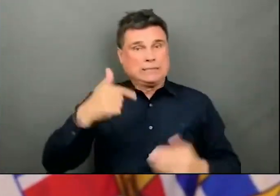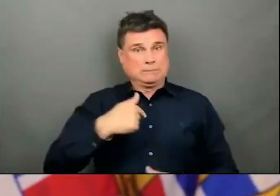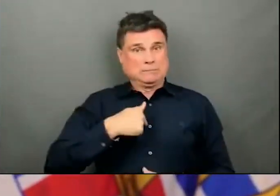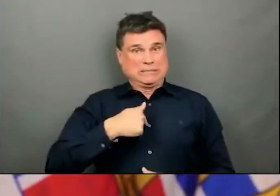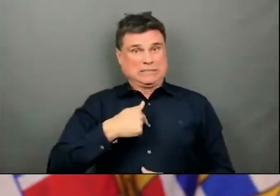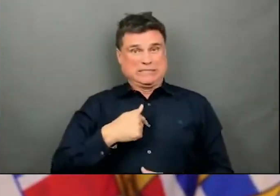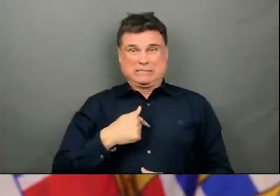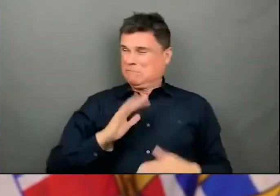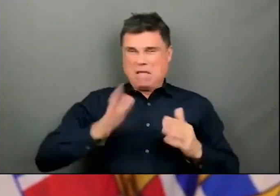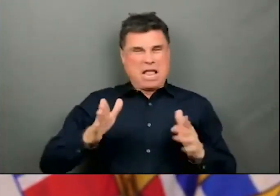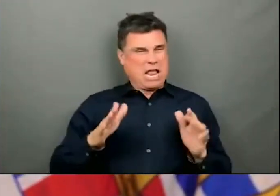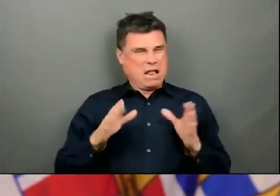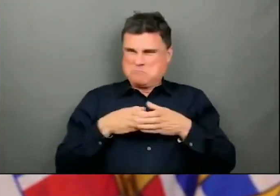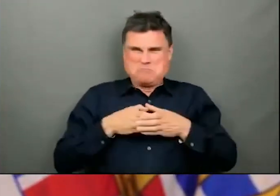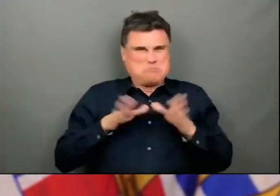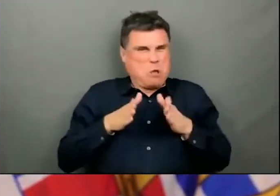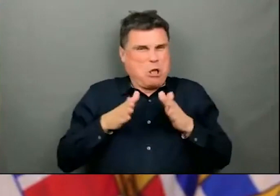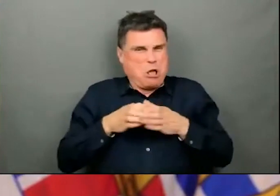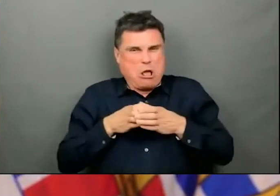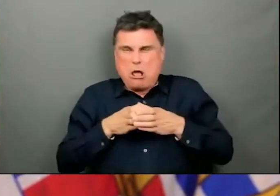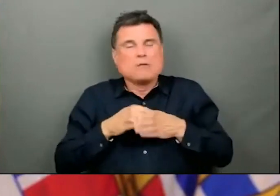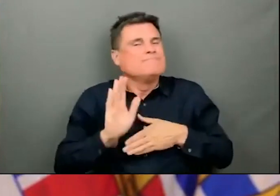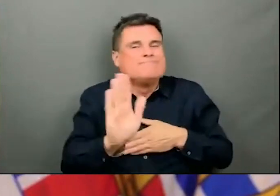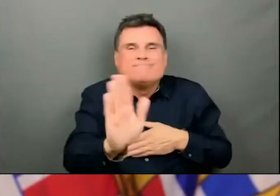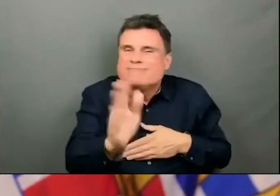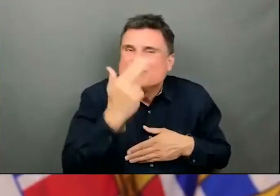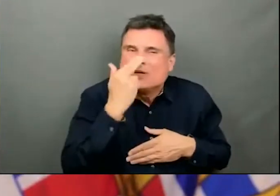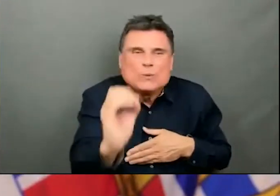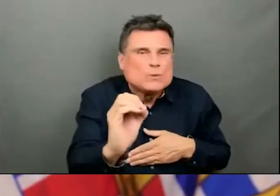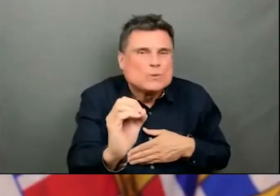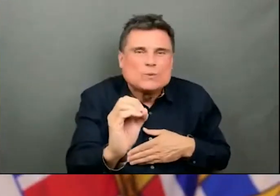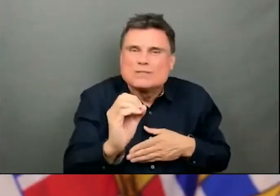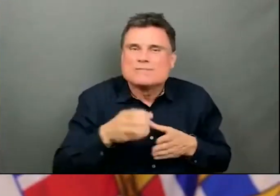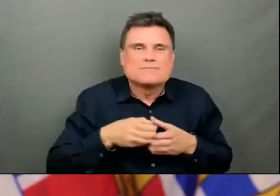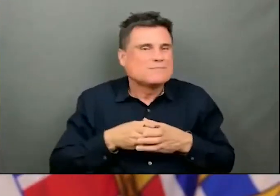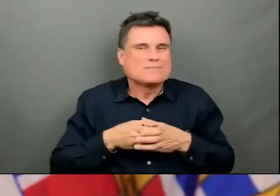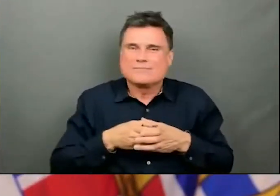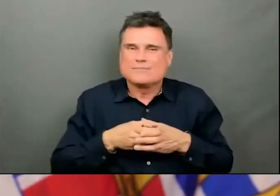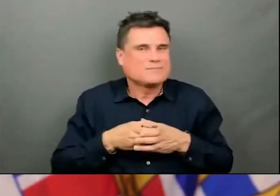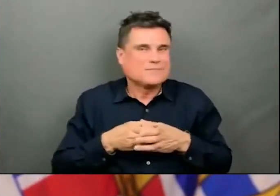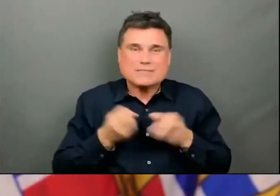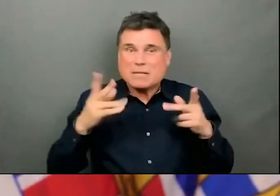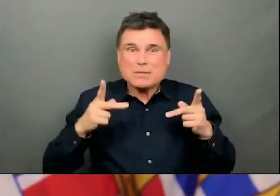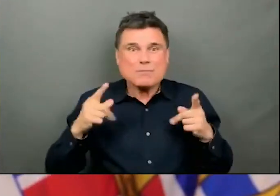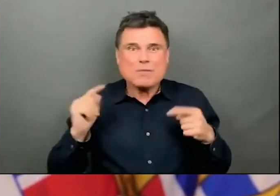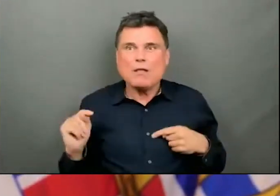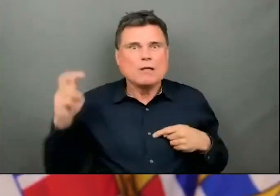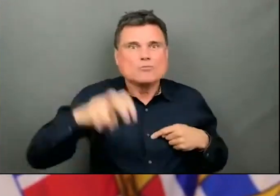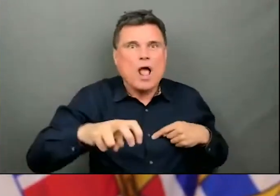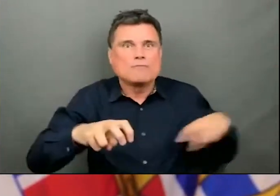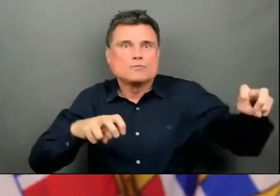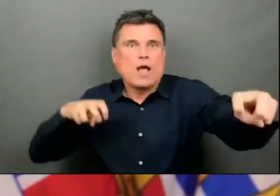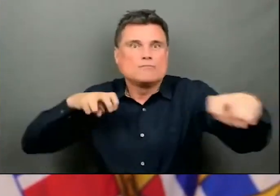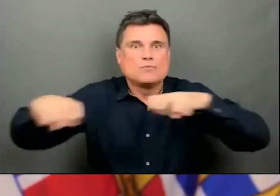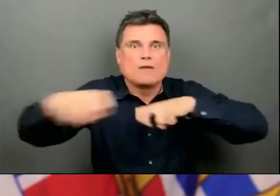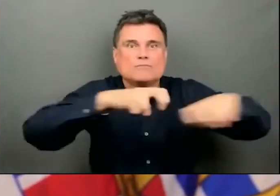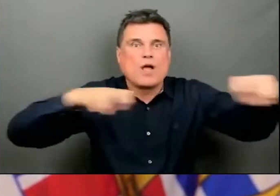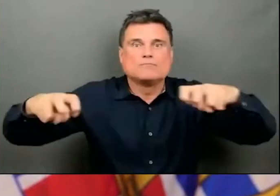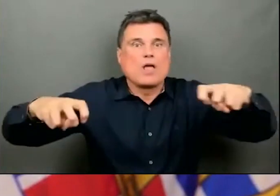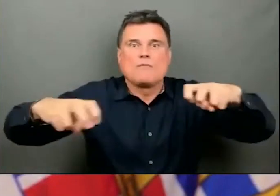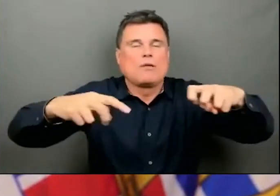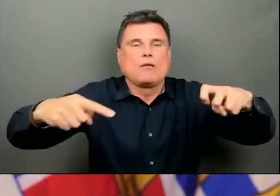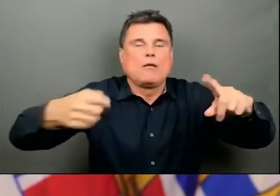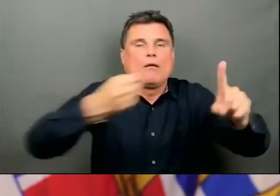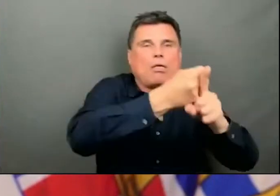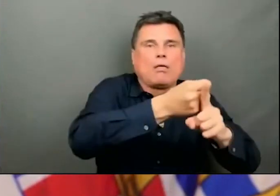to recognize that that translates into many more people making exceptions for themselves. Between now